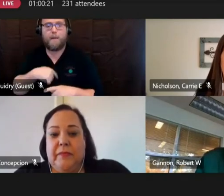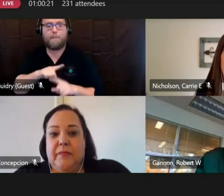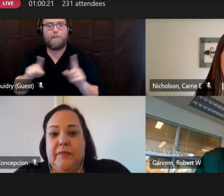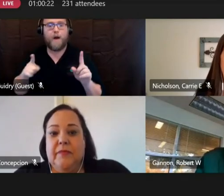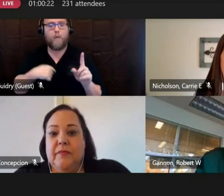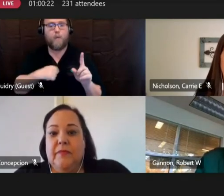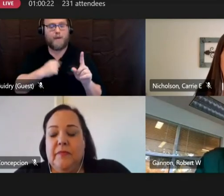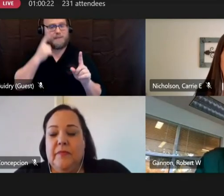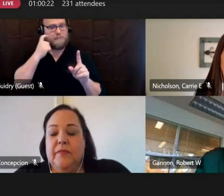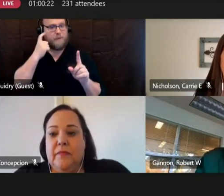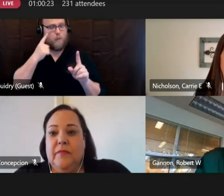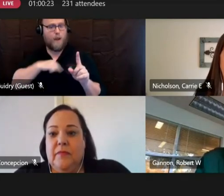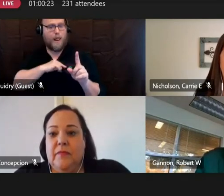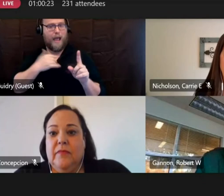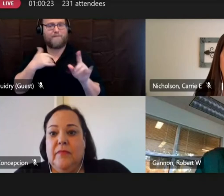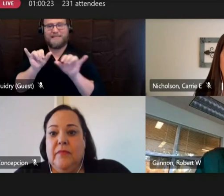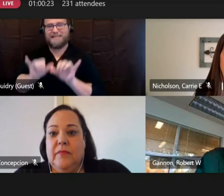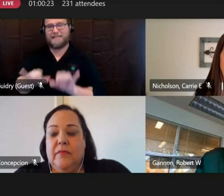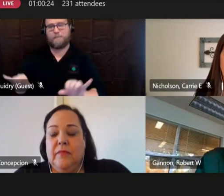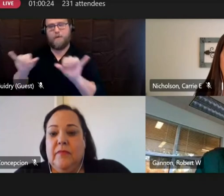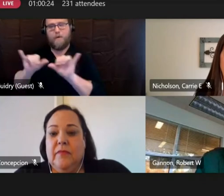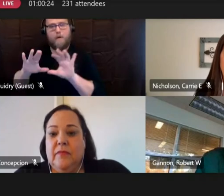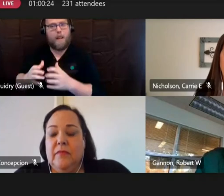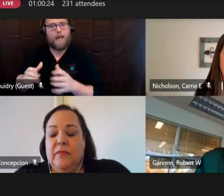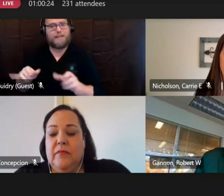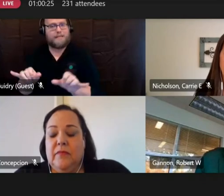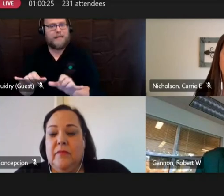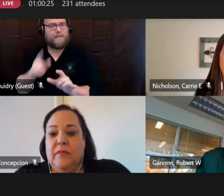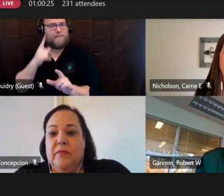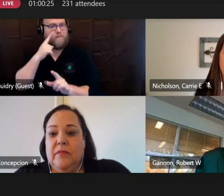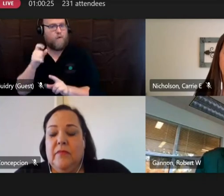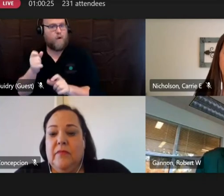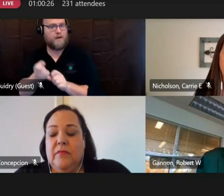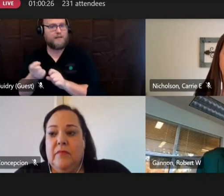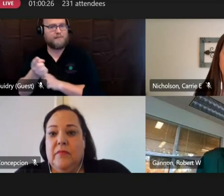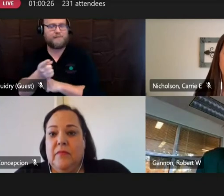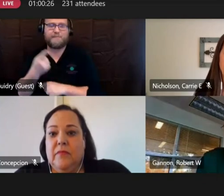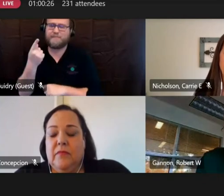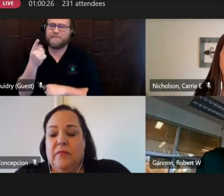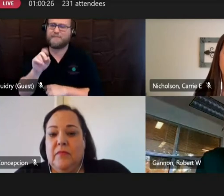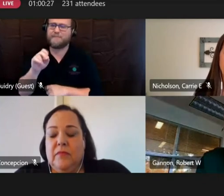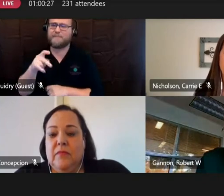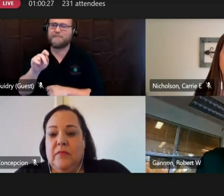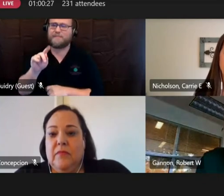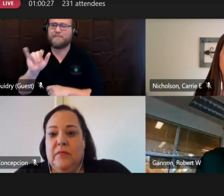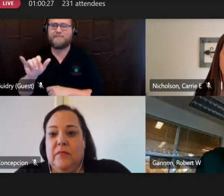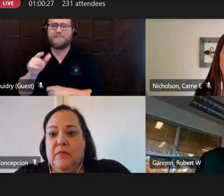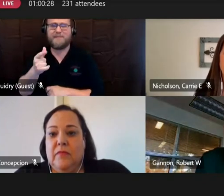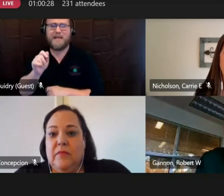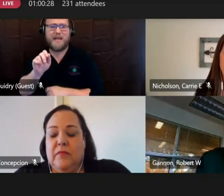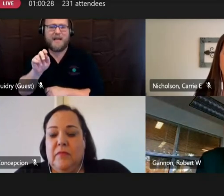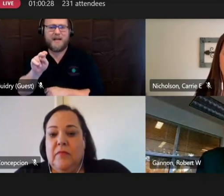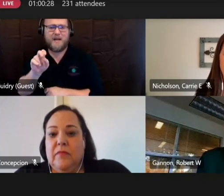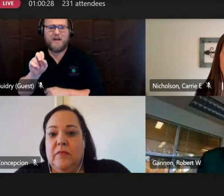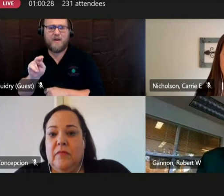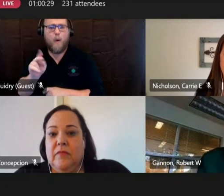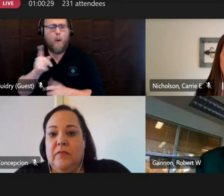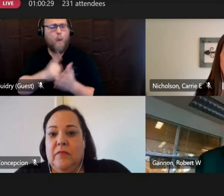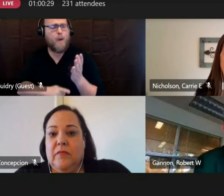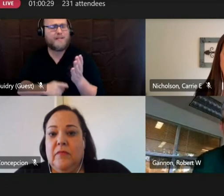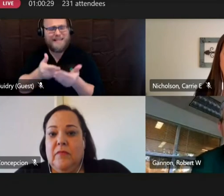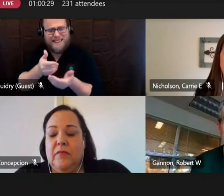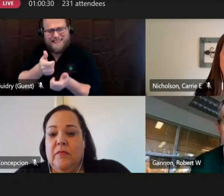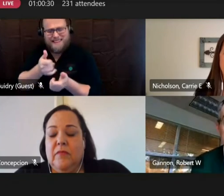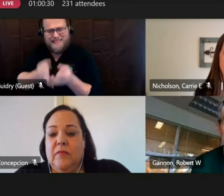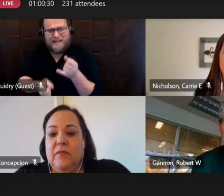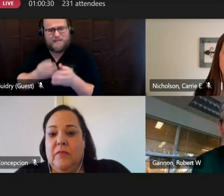sizes for next year. And Deputy Gannon, what is the last part of that, the second part of that question? I think